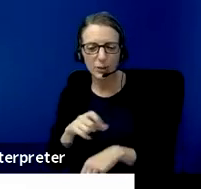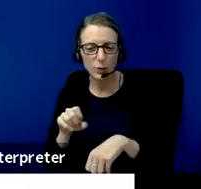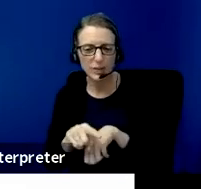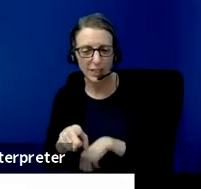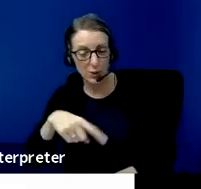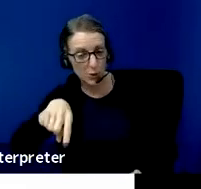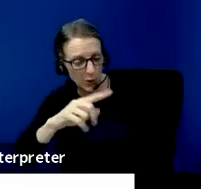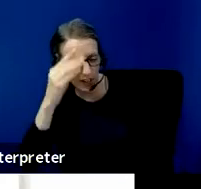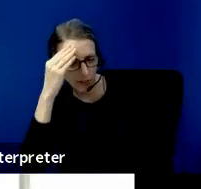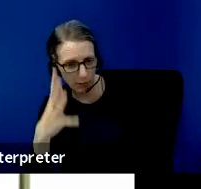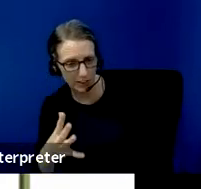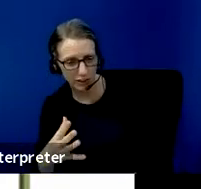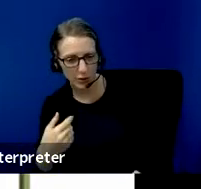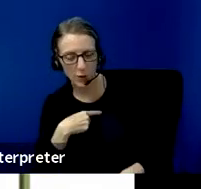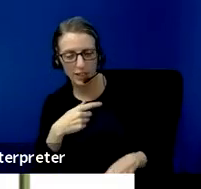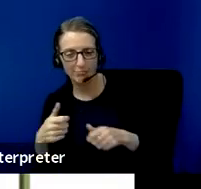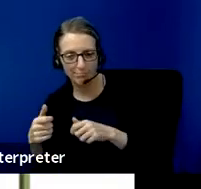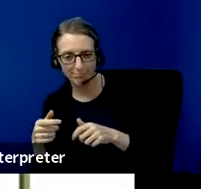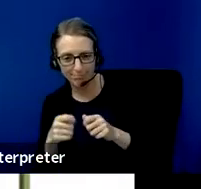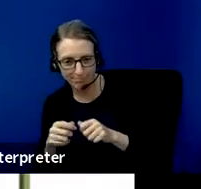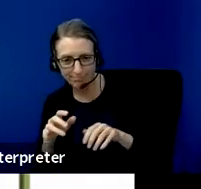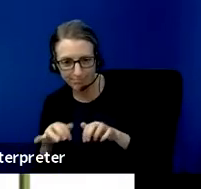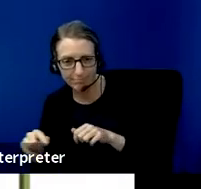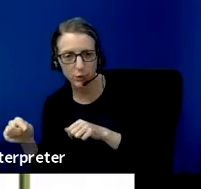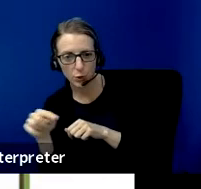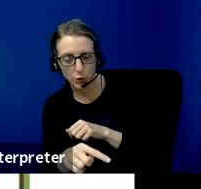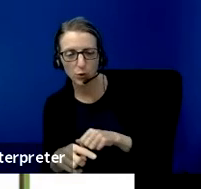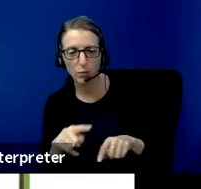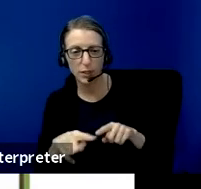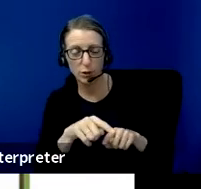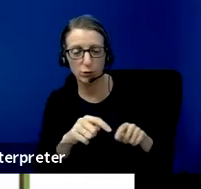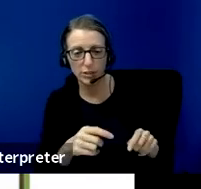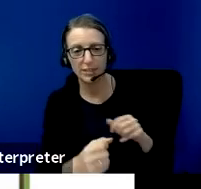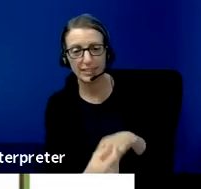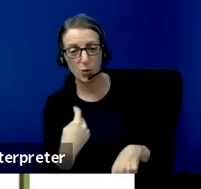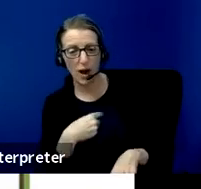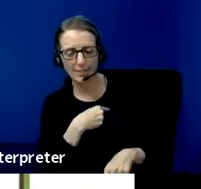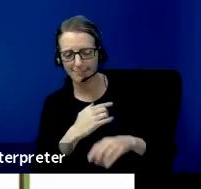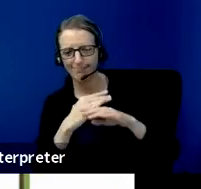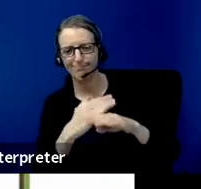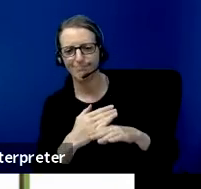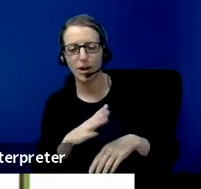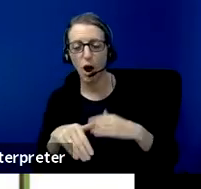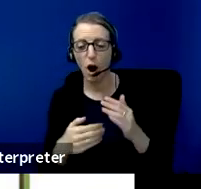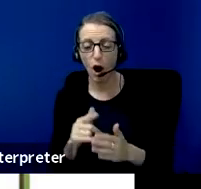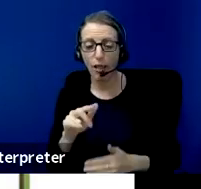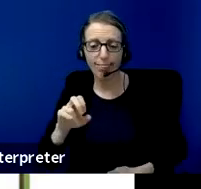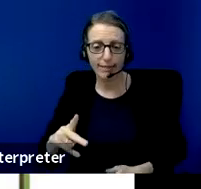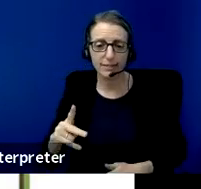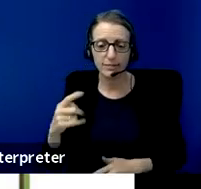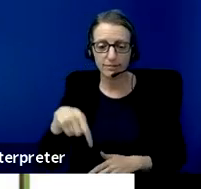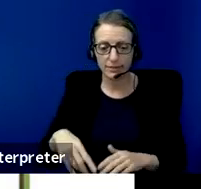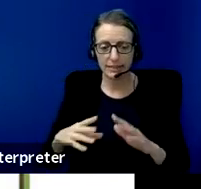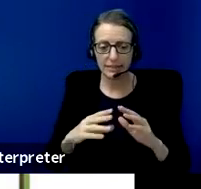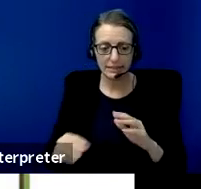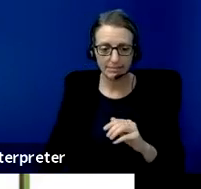information, which means we will post links in the chat for you. All links from this session will also be